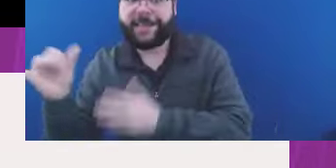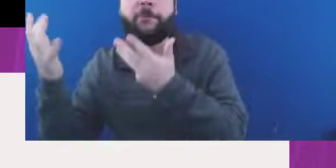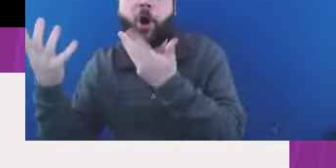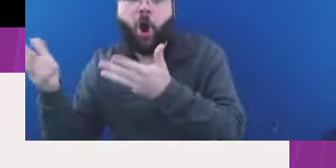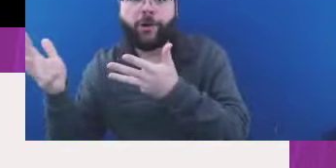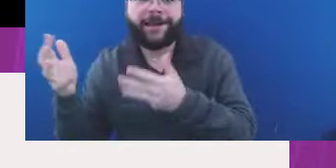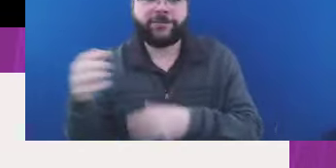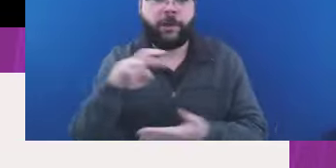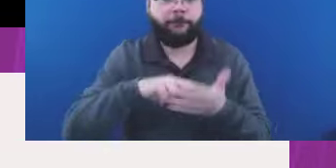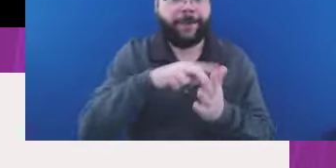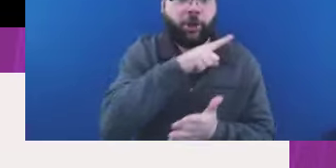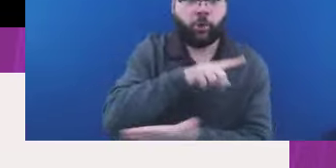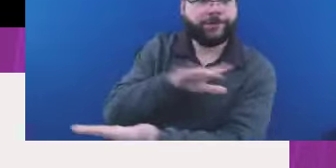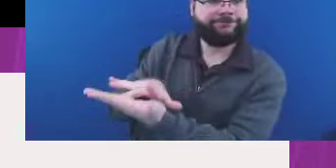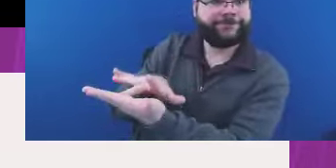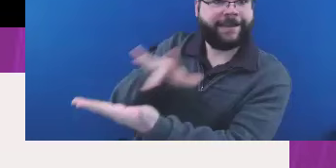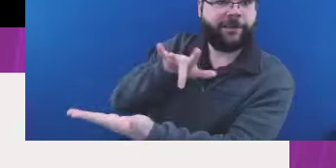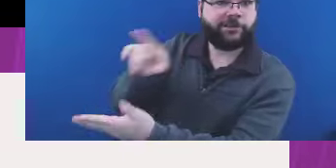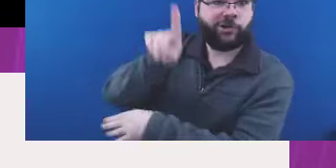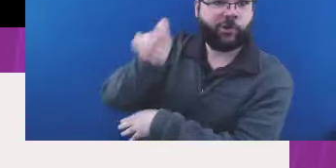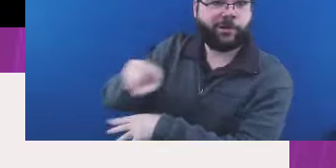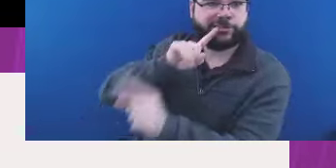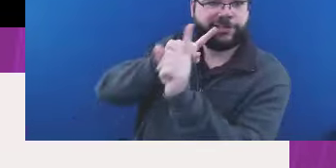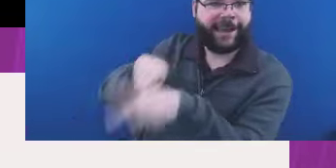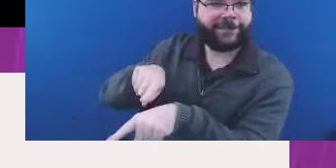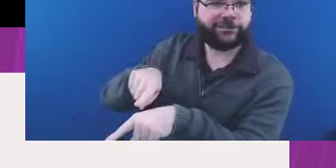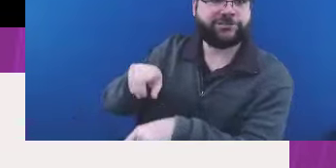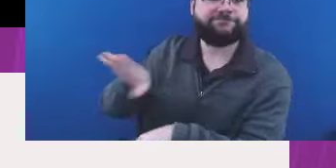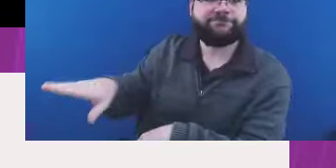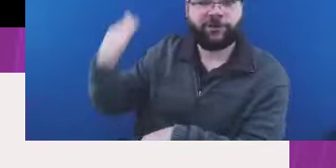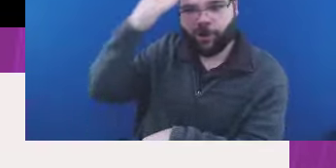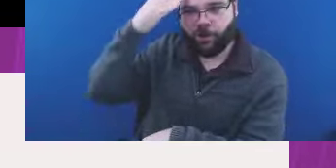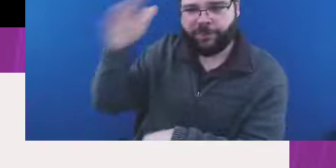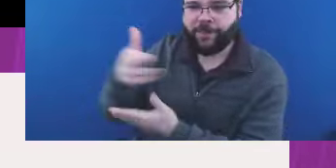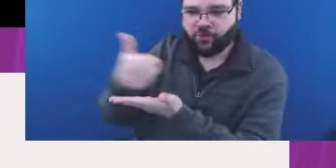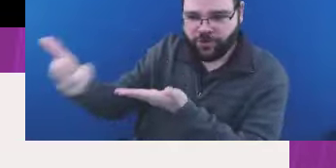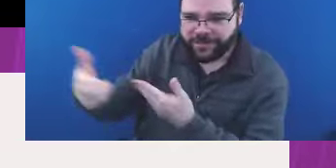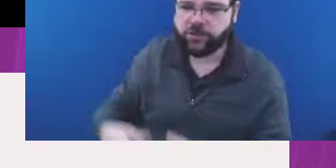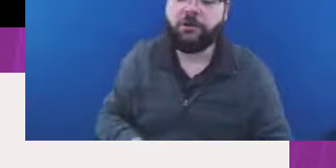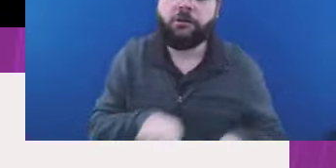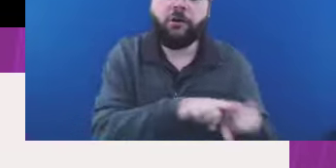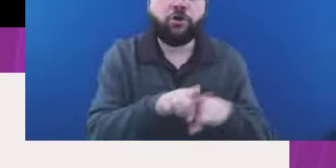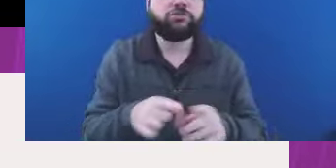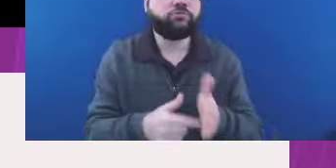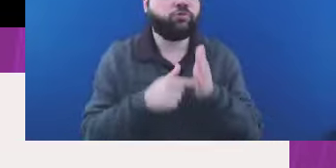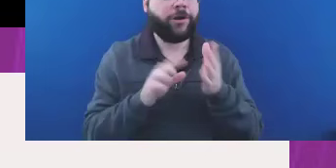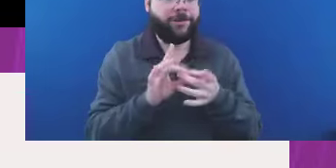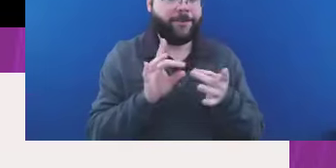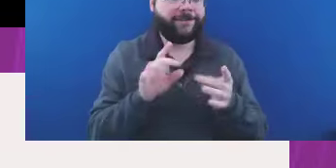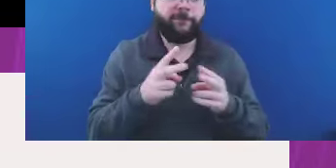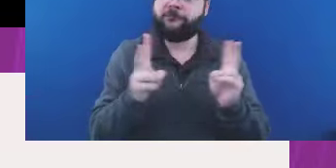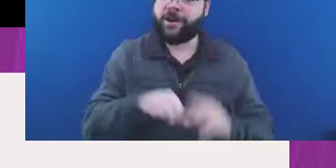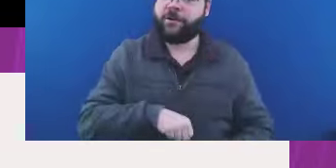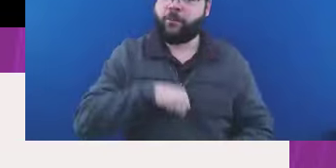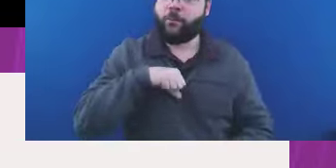utilize those questions and answers as knowledge and resources for you. I also have to mention we are incredibly proud of our